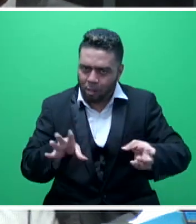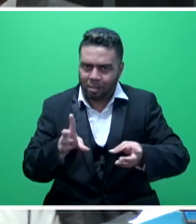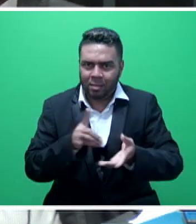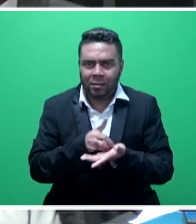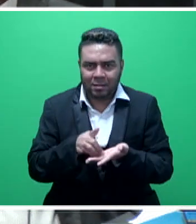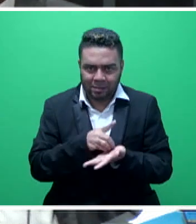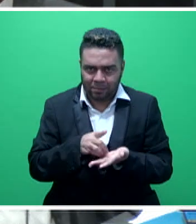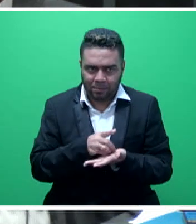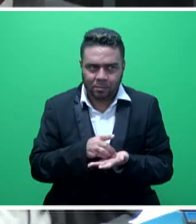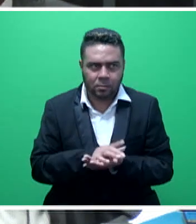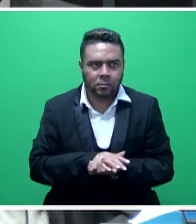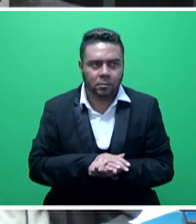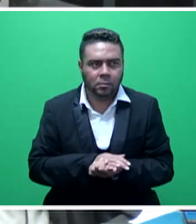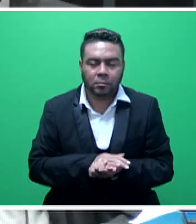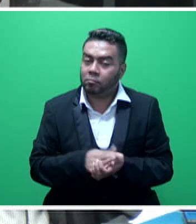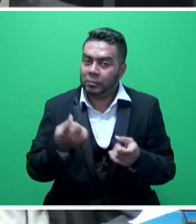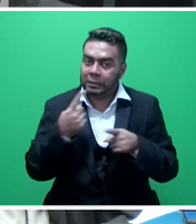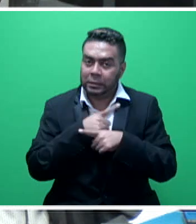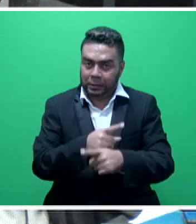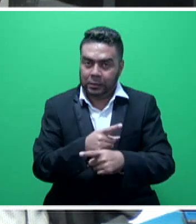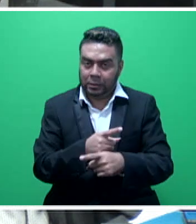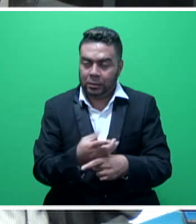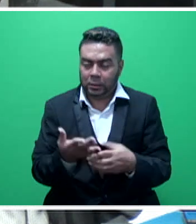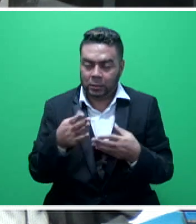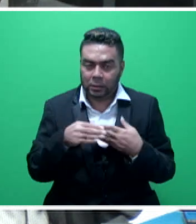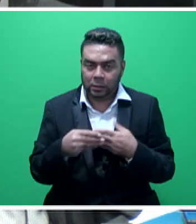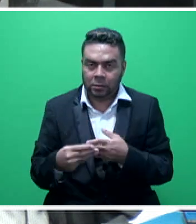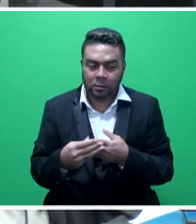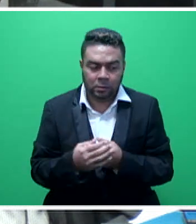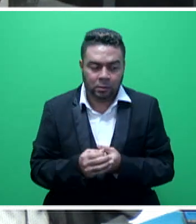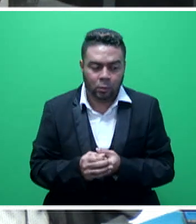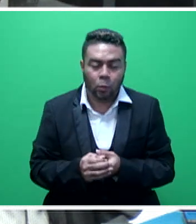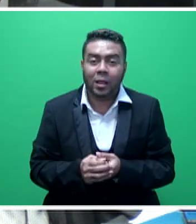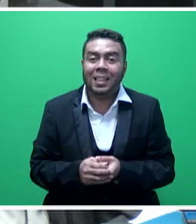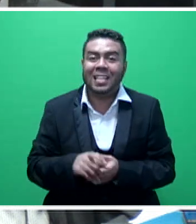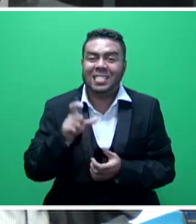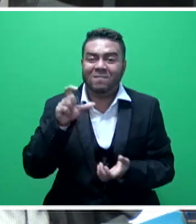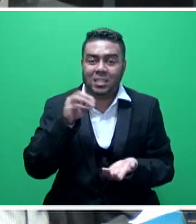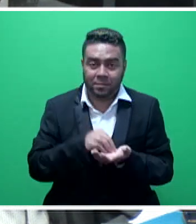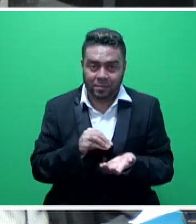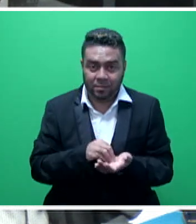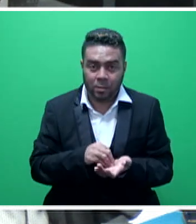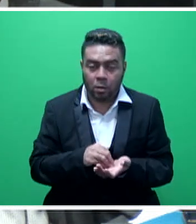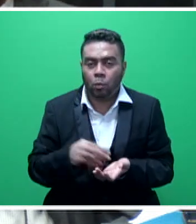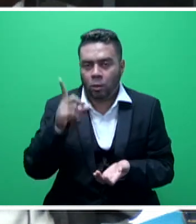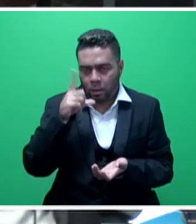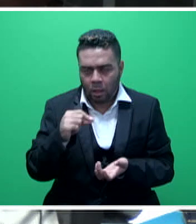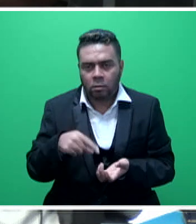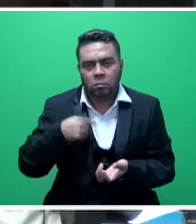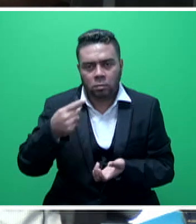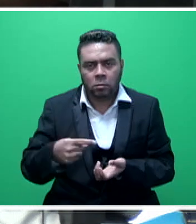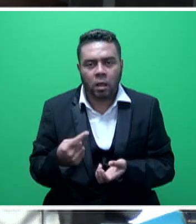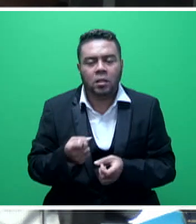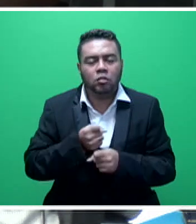with effective guidance that were given to the officials, which are the civil servants, which are then be able to carry out